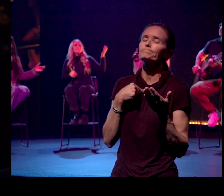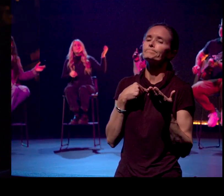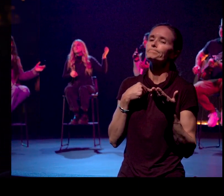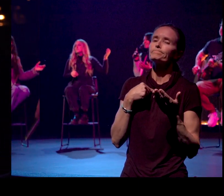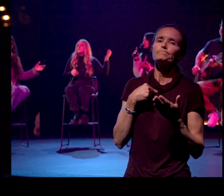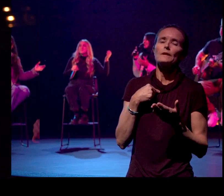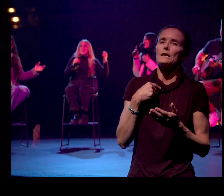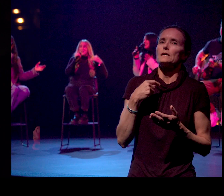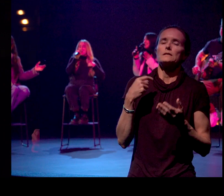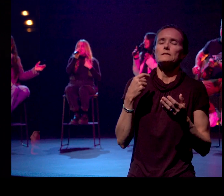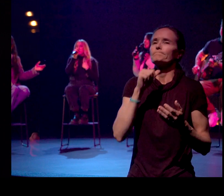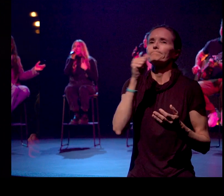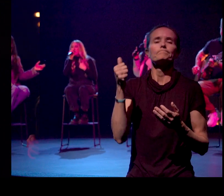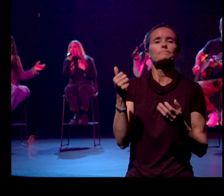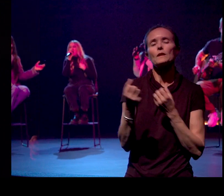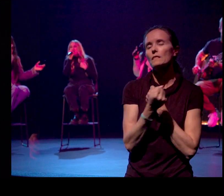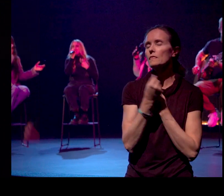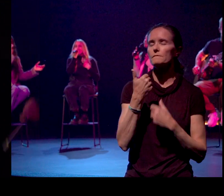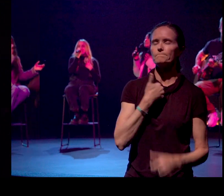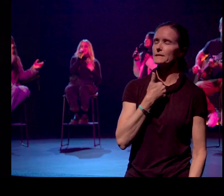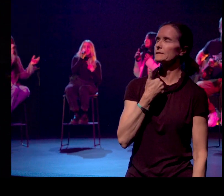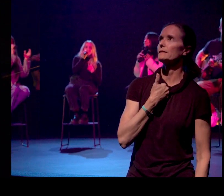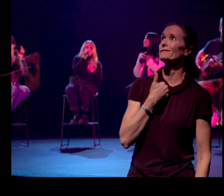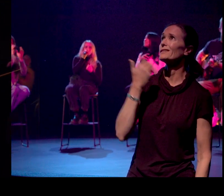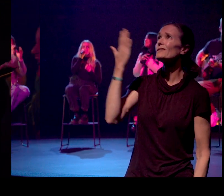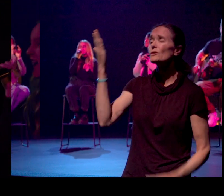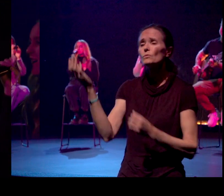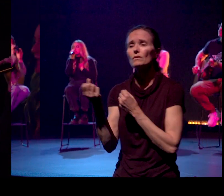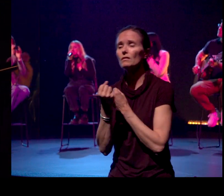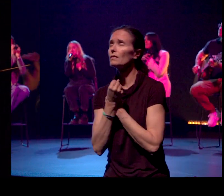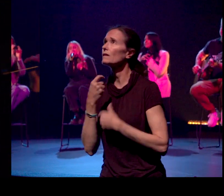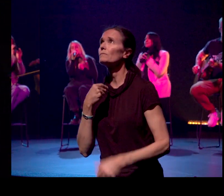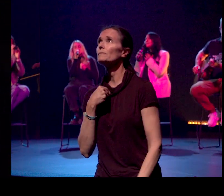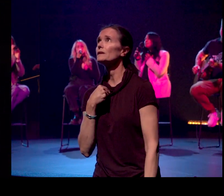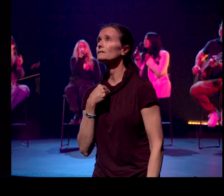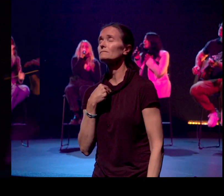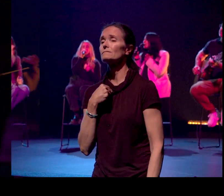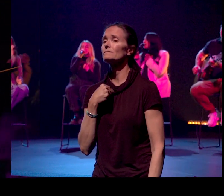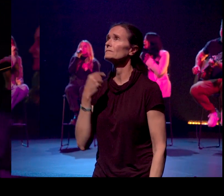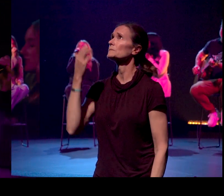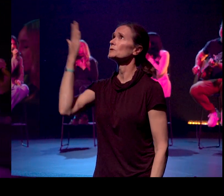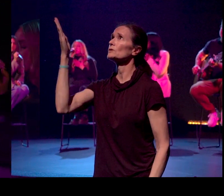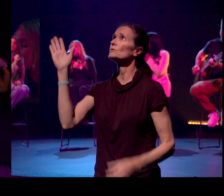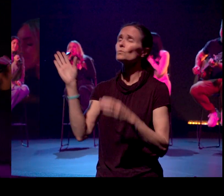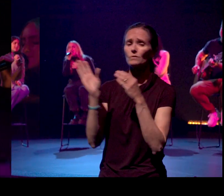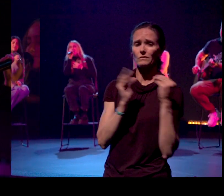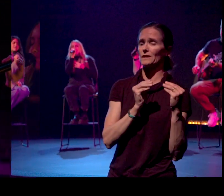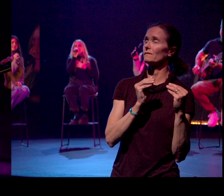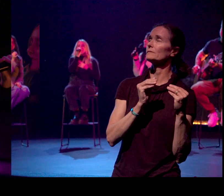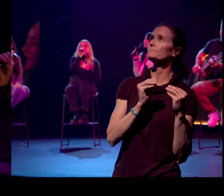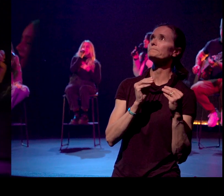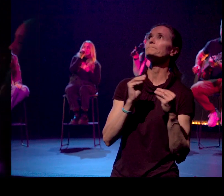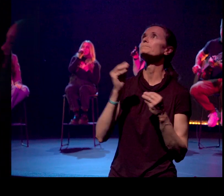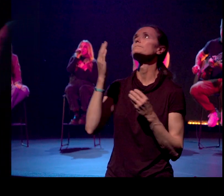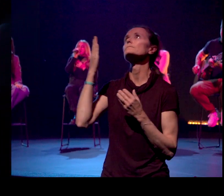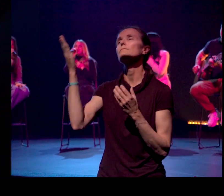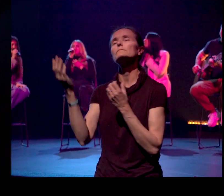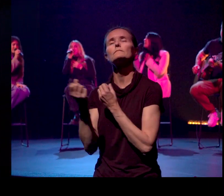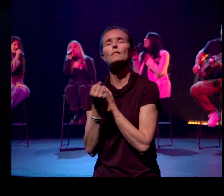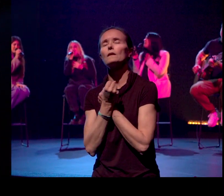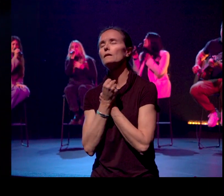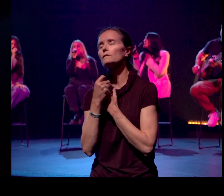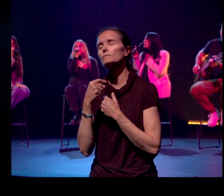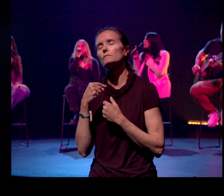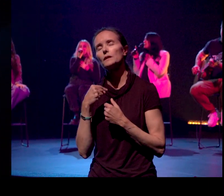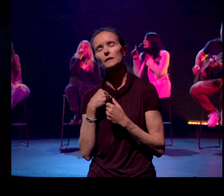me. When I don't even love myself, you love me. You're not the kind to cut and run. You